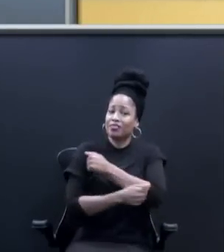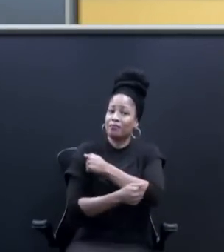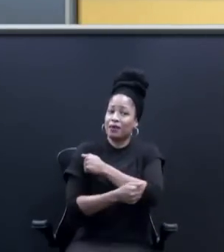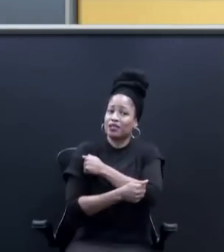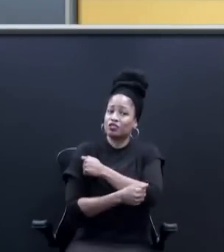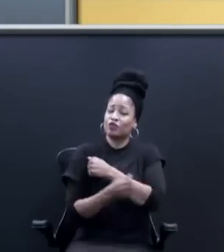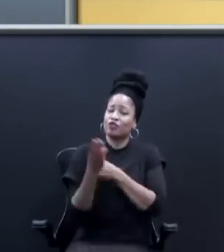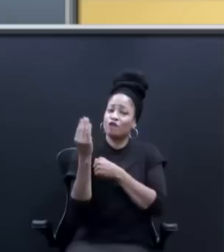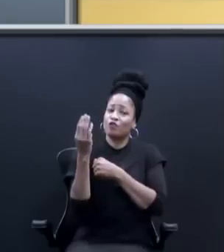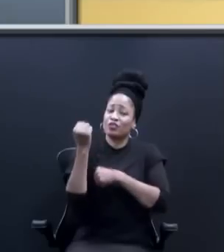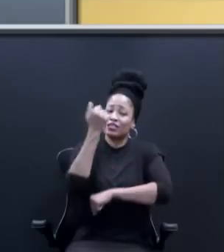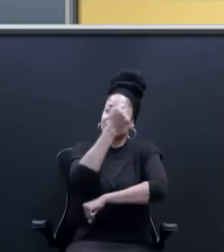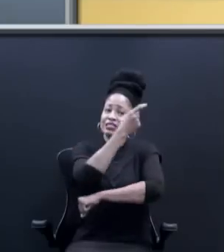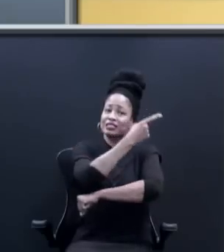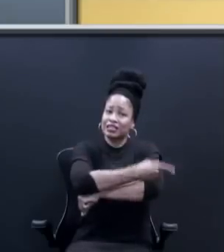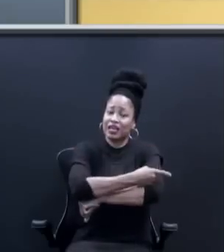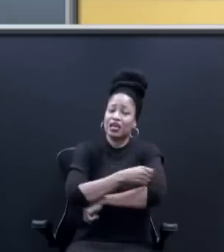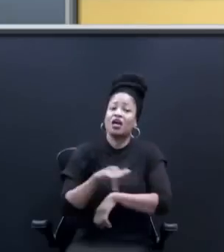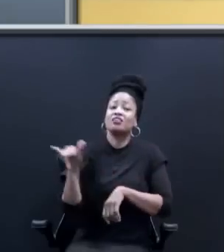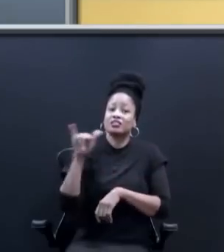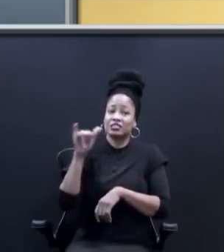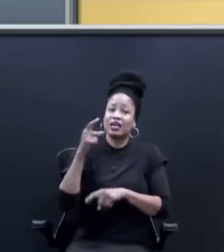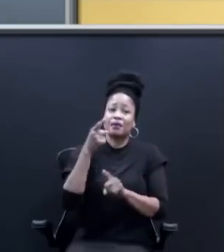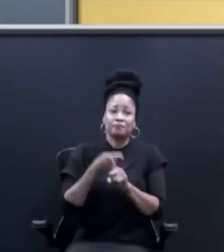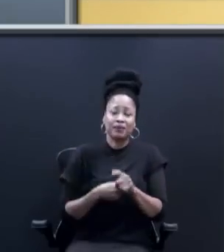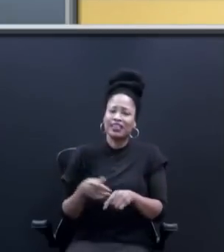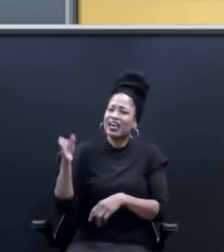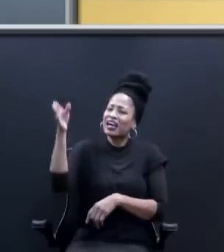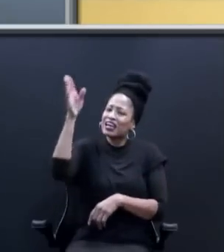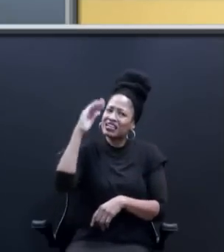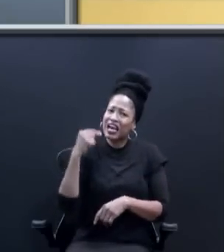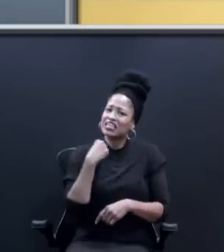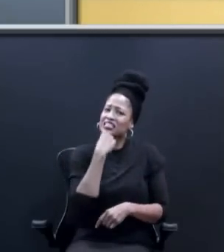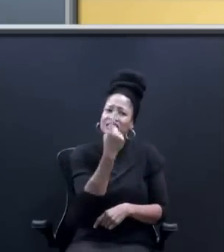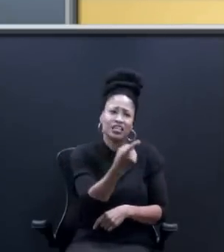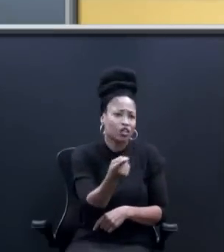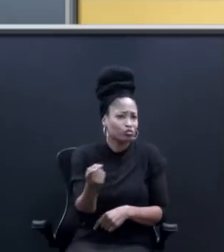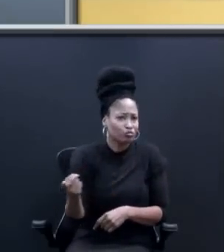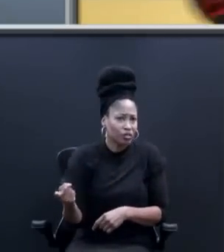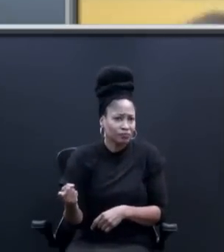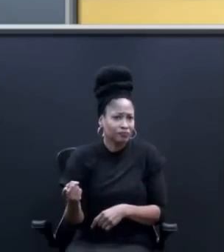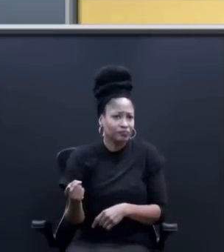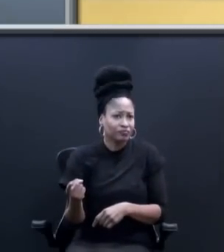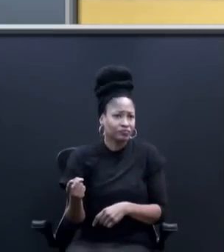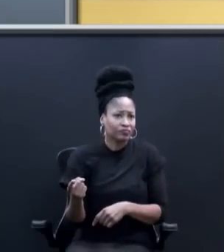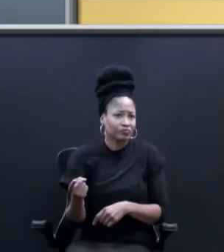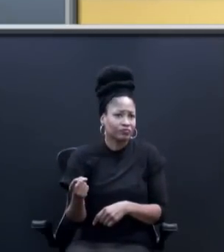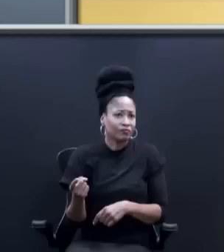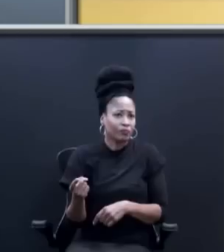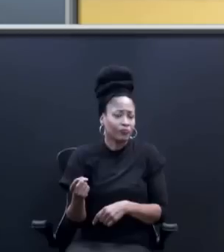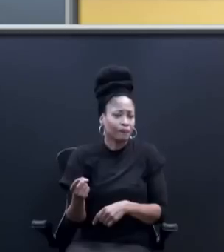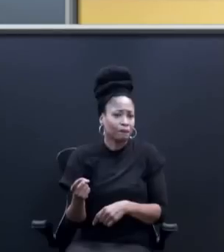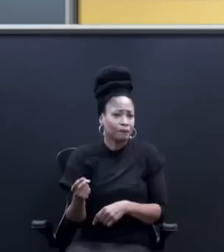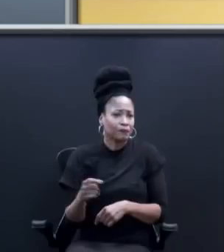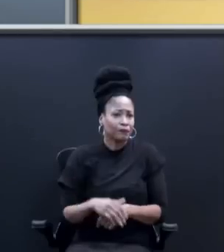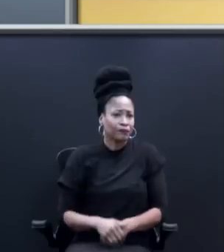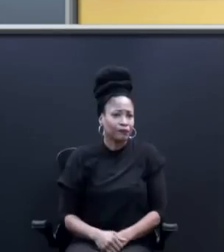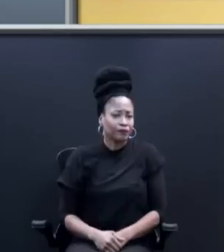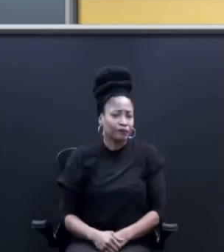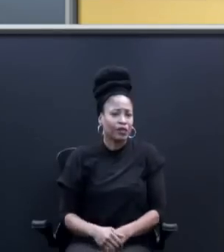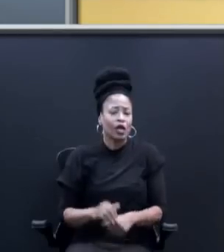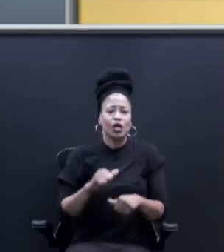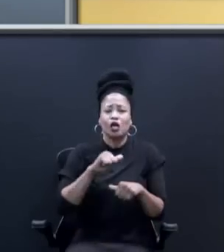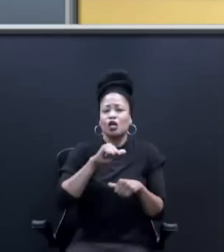month. God is telling you something. Circumcision means the rolling away of the flesh. There ain't going to be no flesh in the Father's